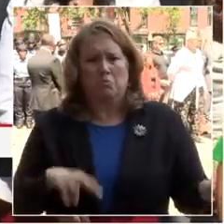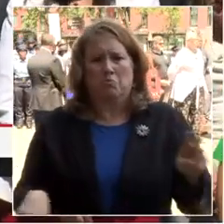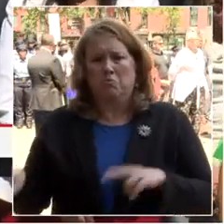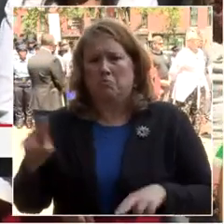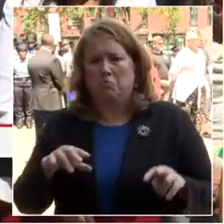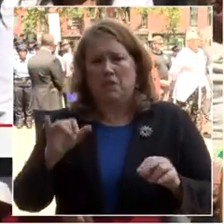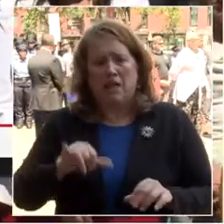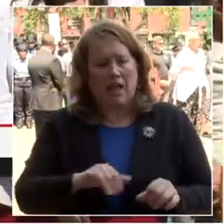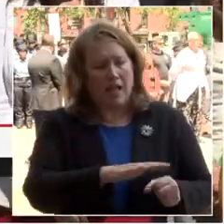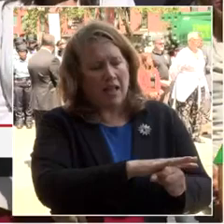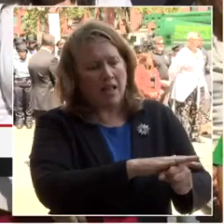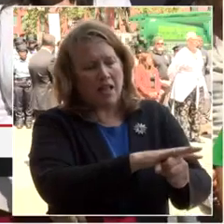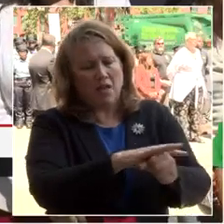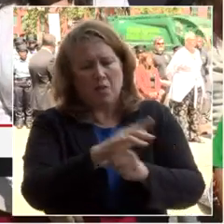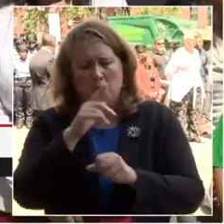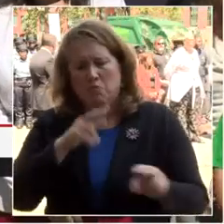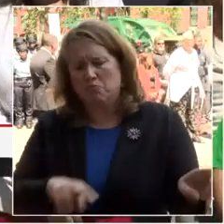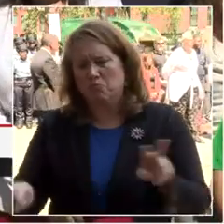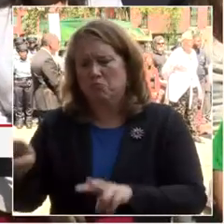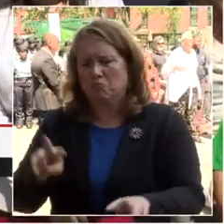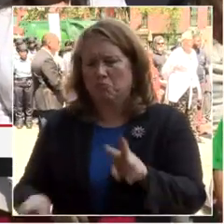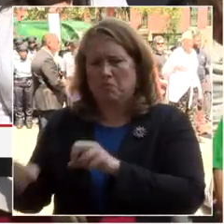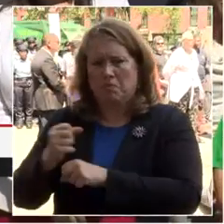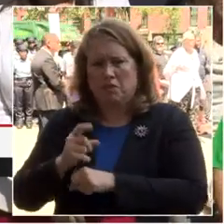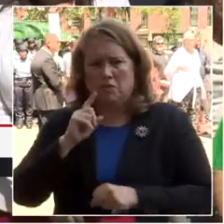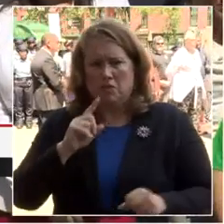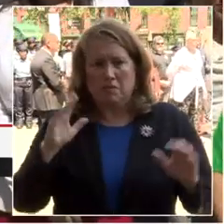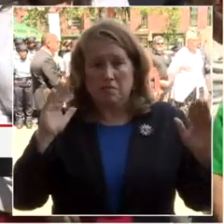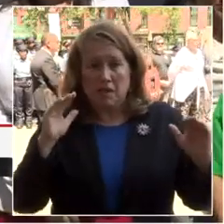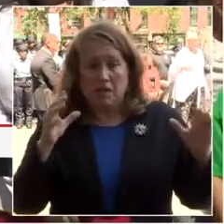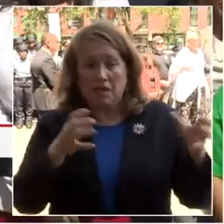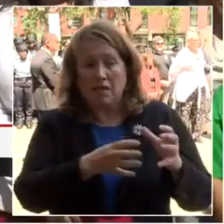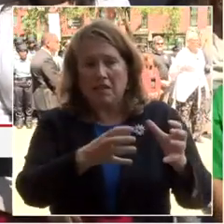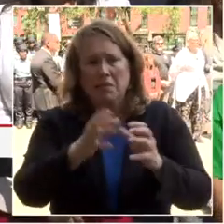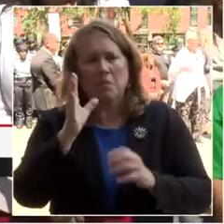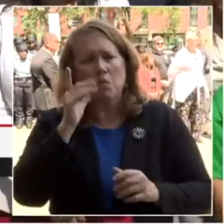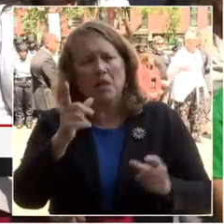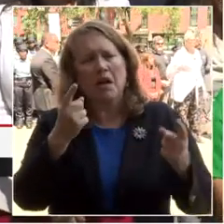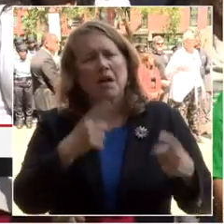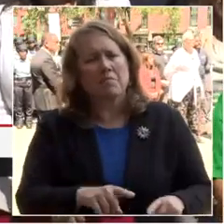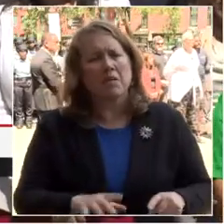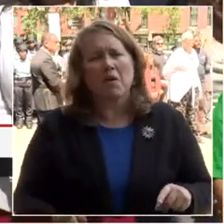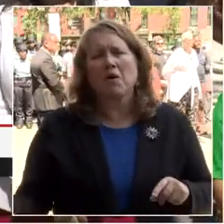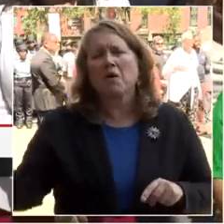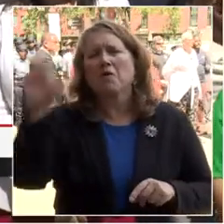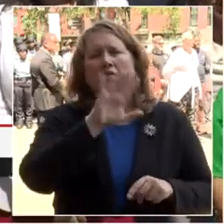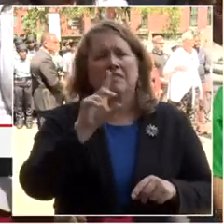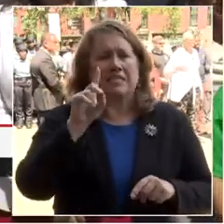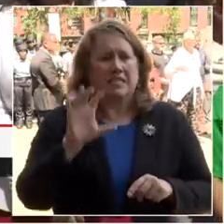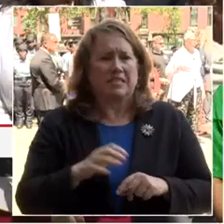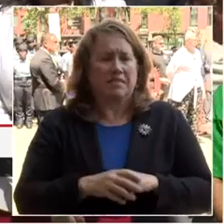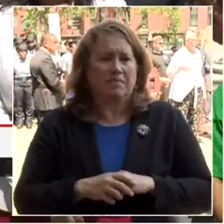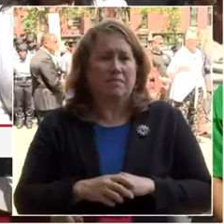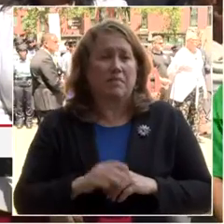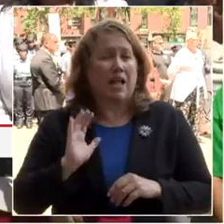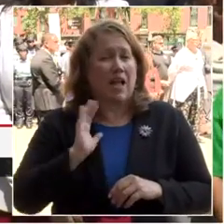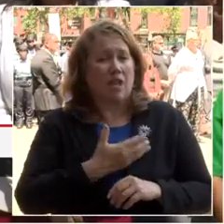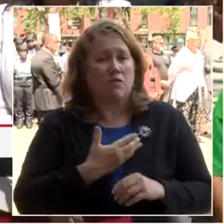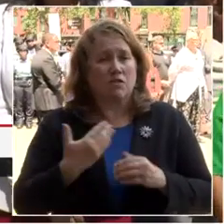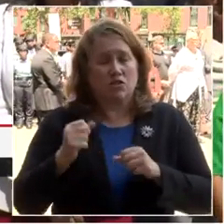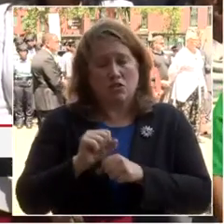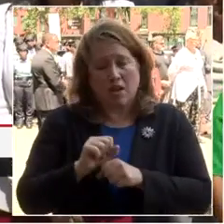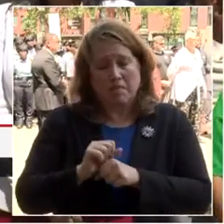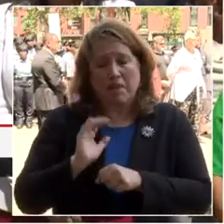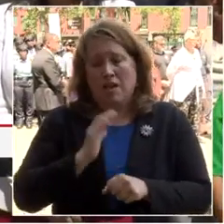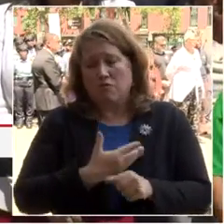in anticipation of gatherings happening. And it's the job of the teams from